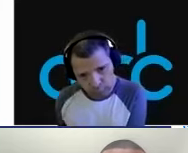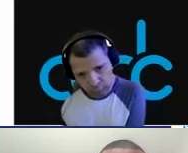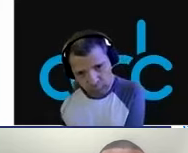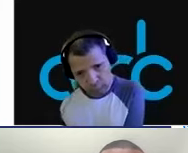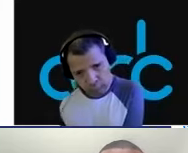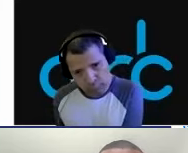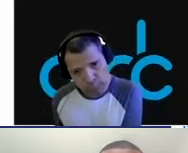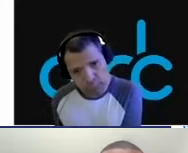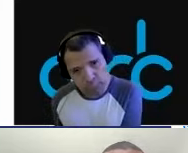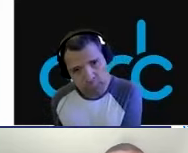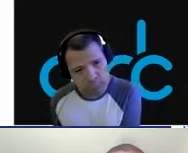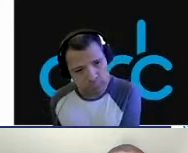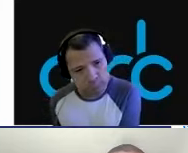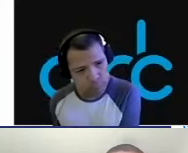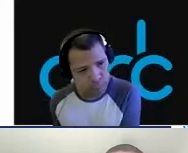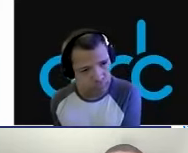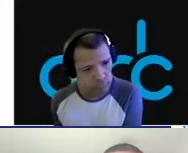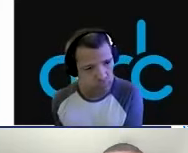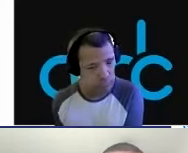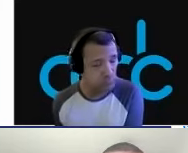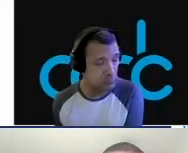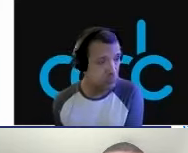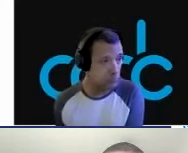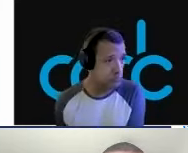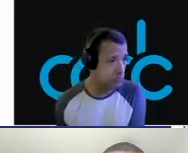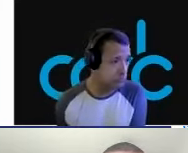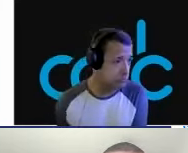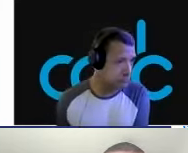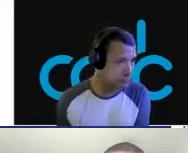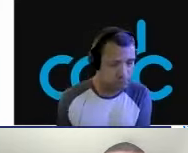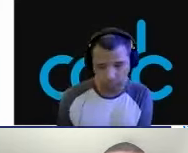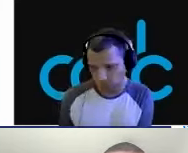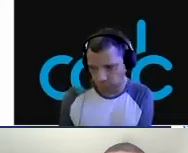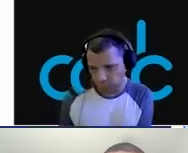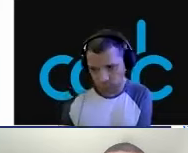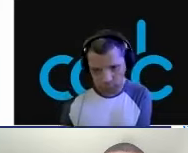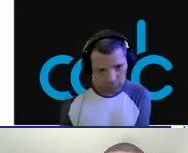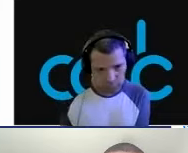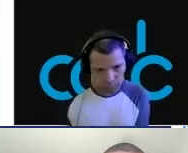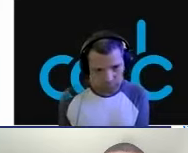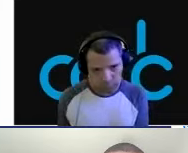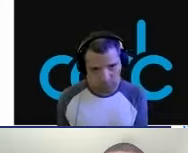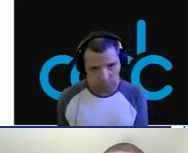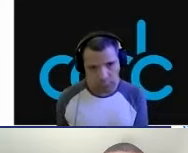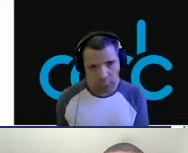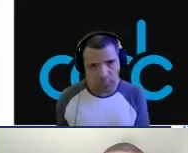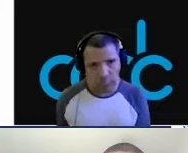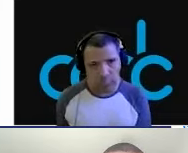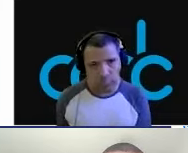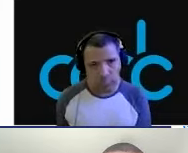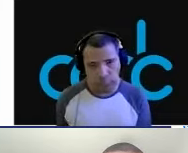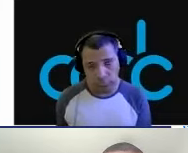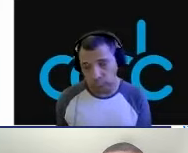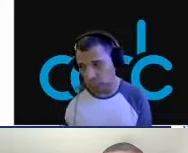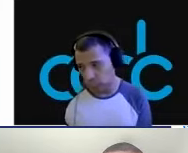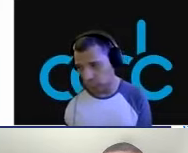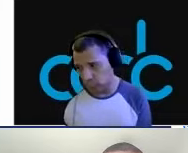where it's going, how it's being used is really important. Amplifying those stories that are not currently